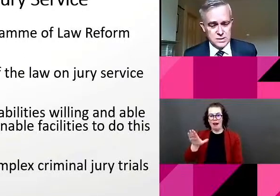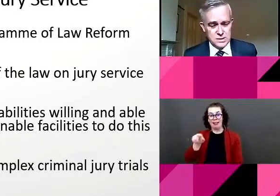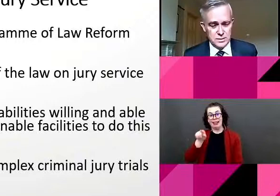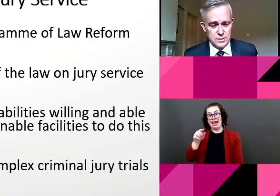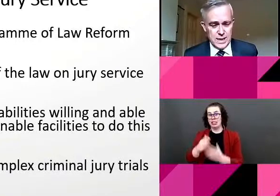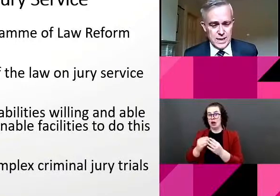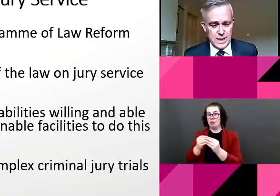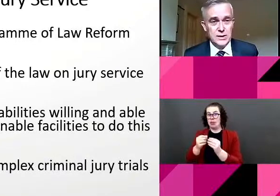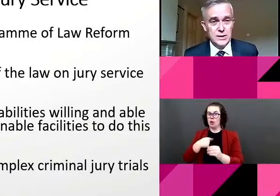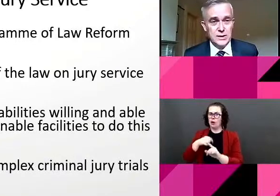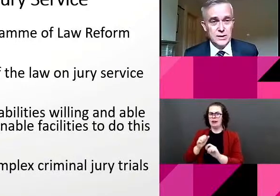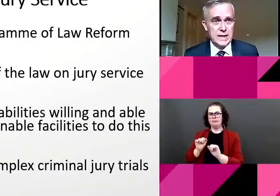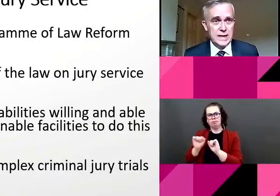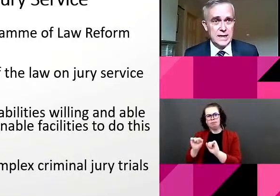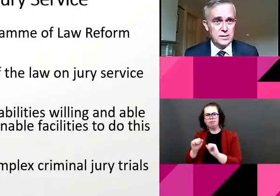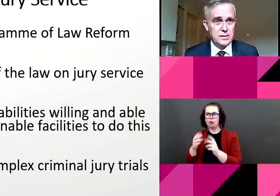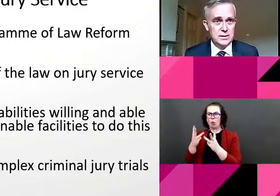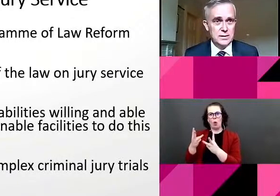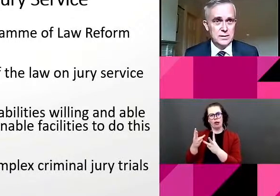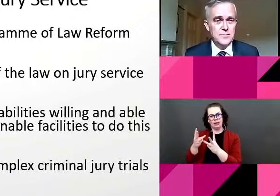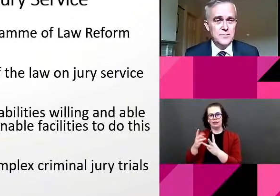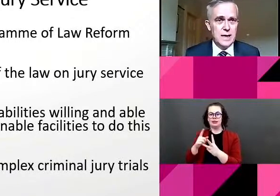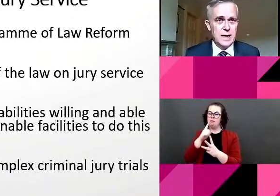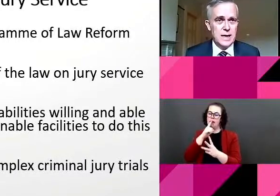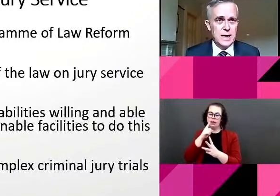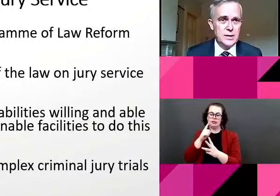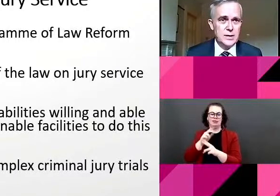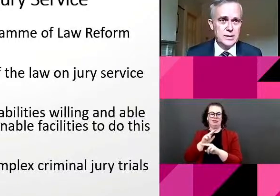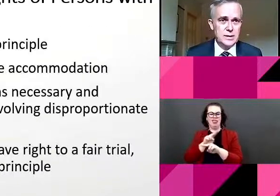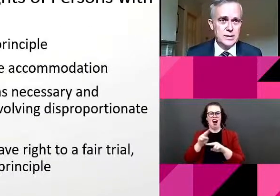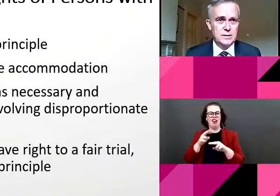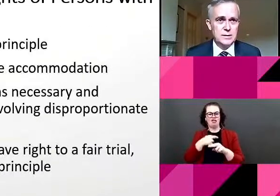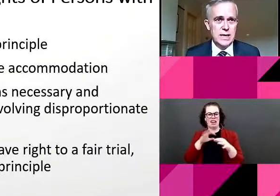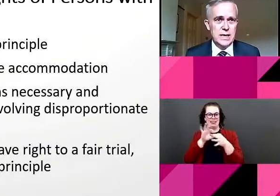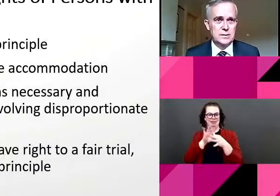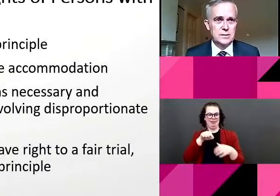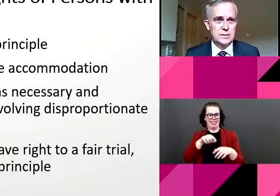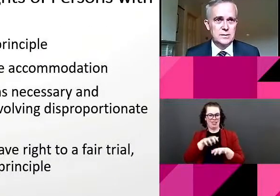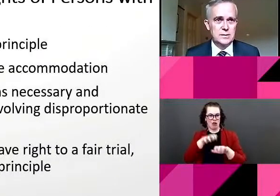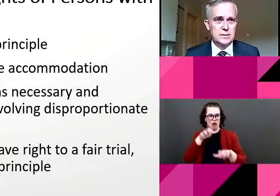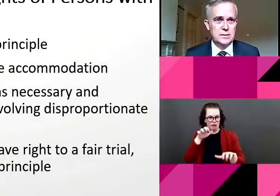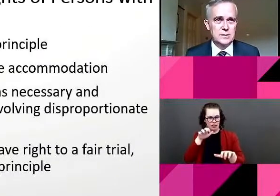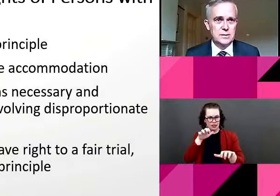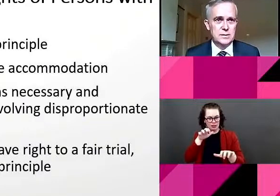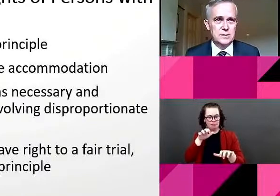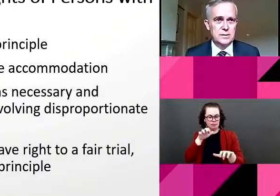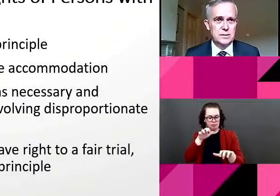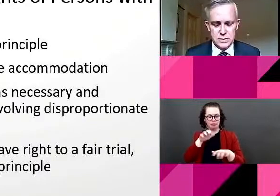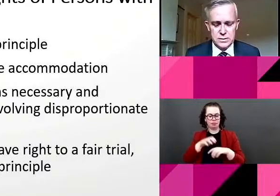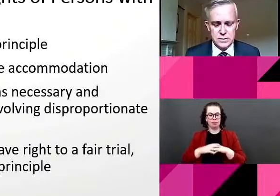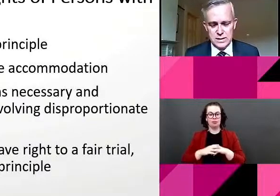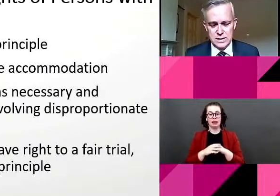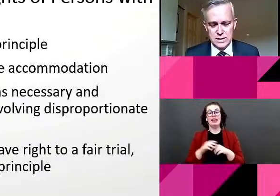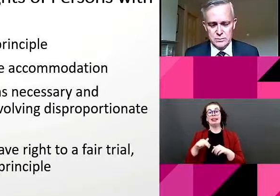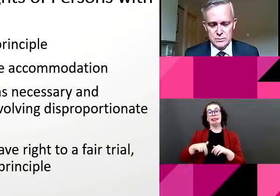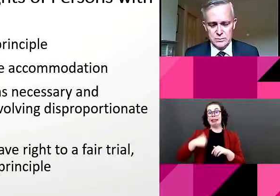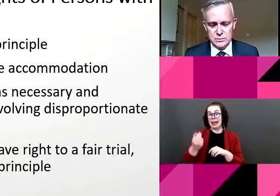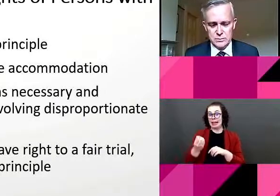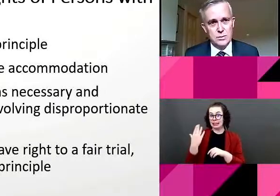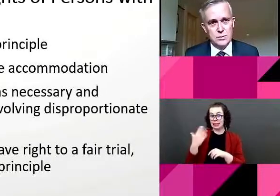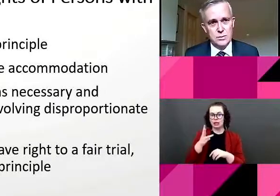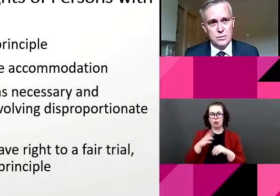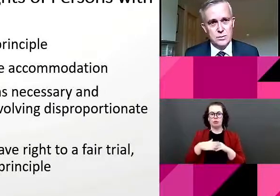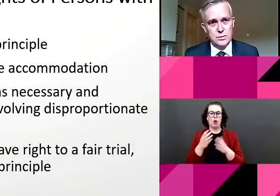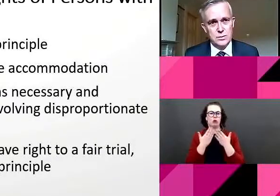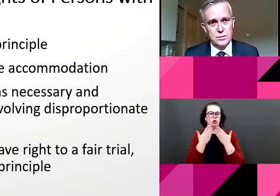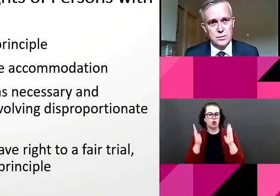focus on in the next slide the main issues that I wanted to look at, and in